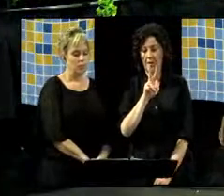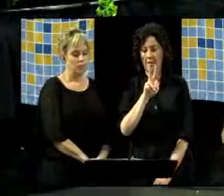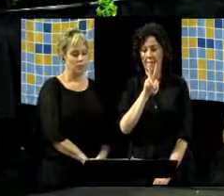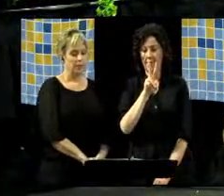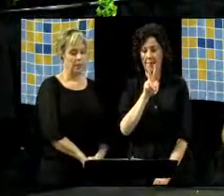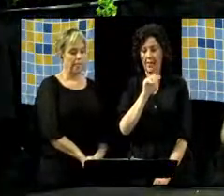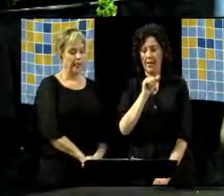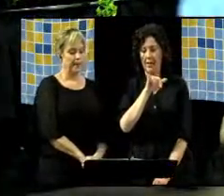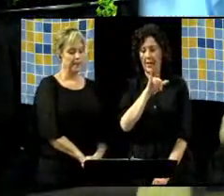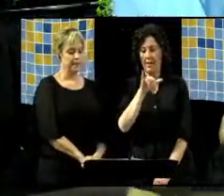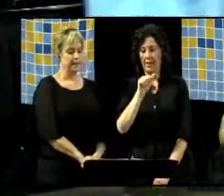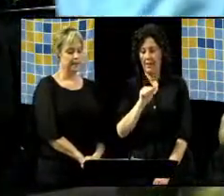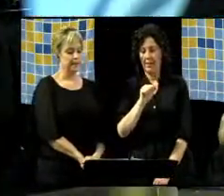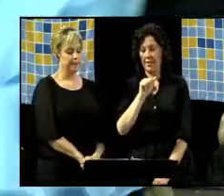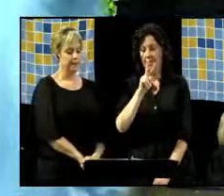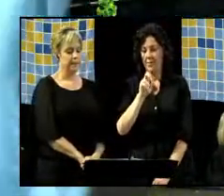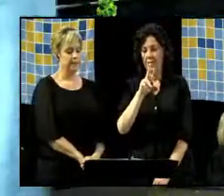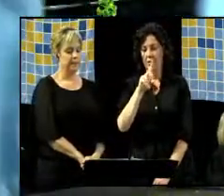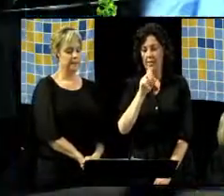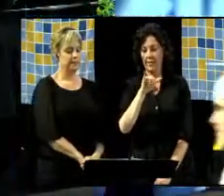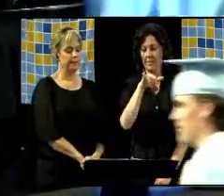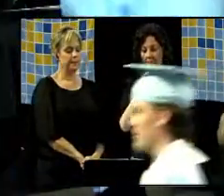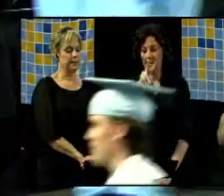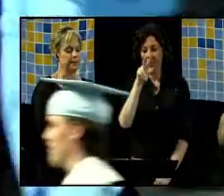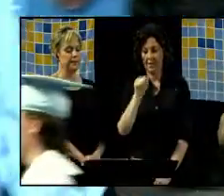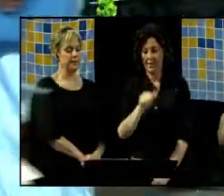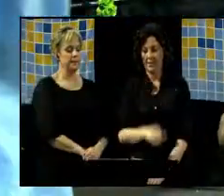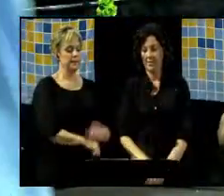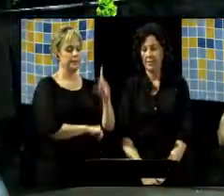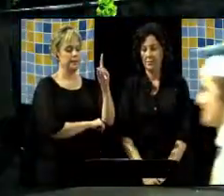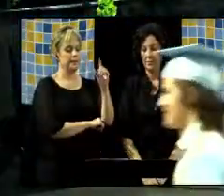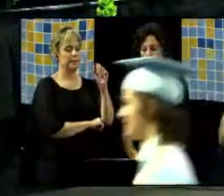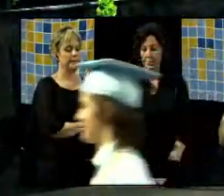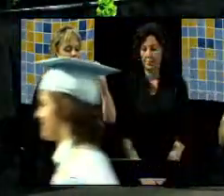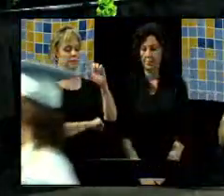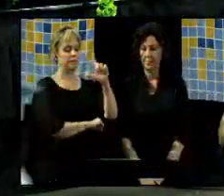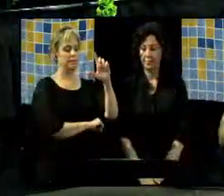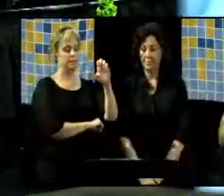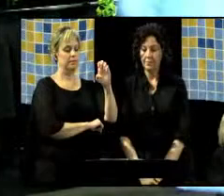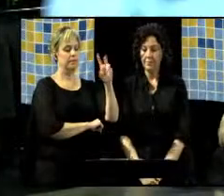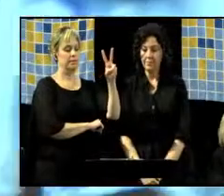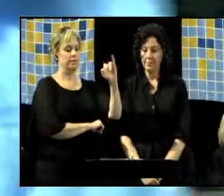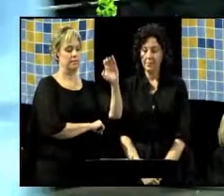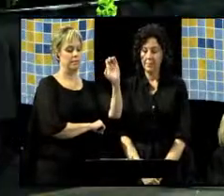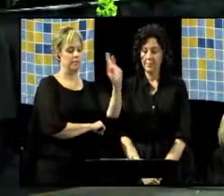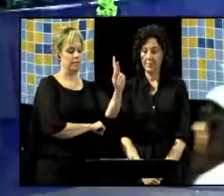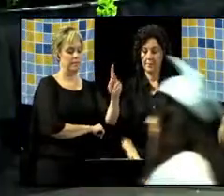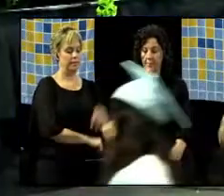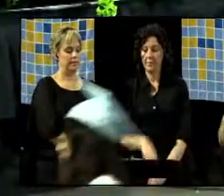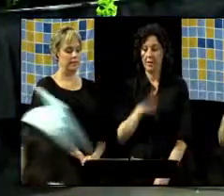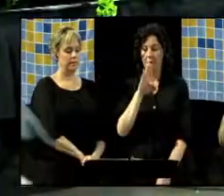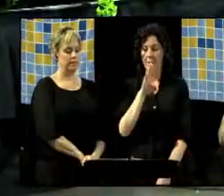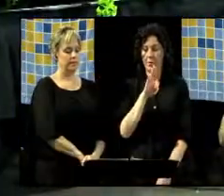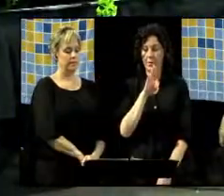Verdieva, Danielle Nicole Vick, Bradley Nelson Vick,